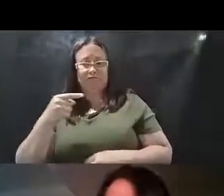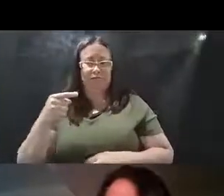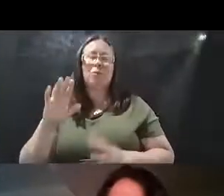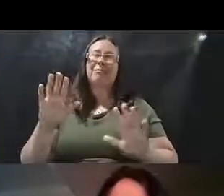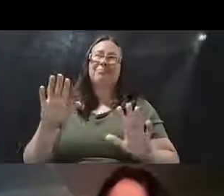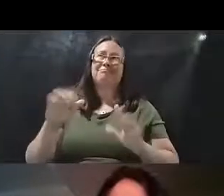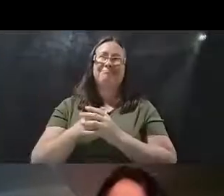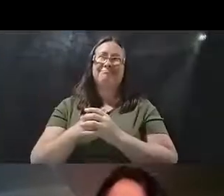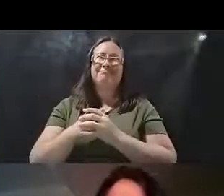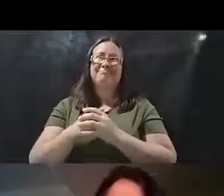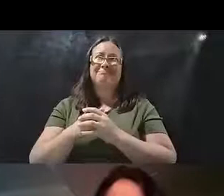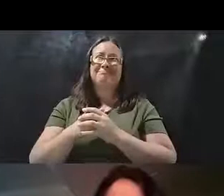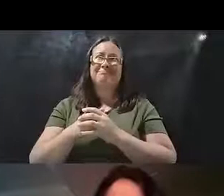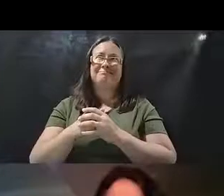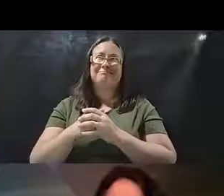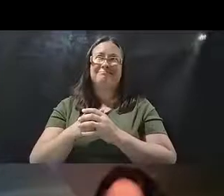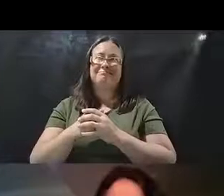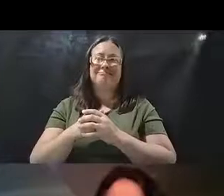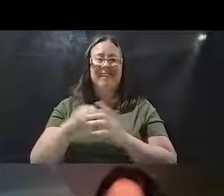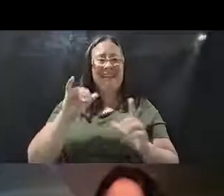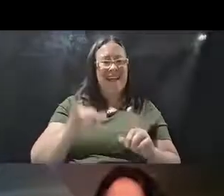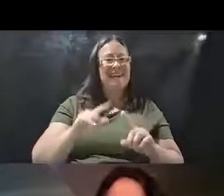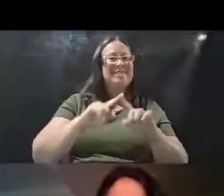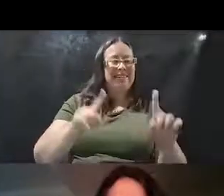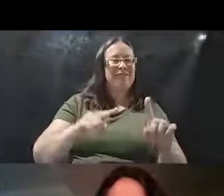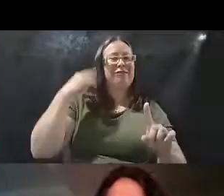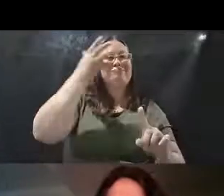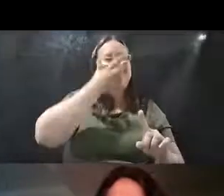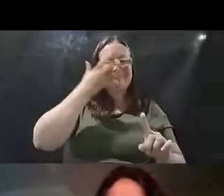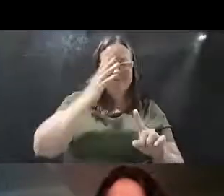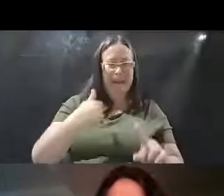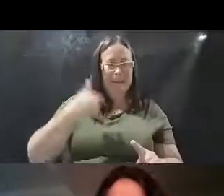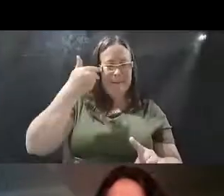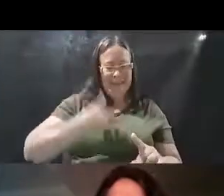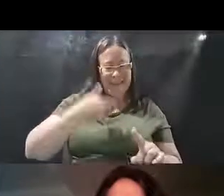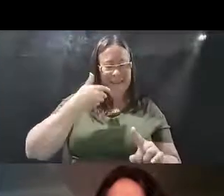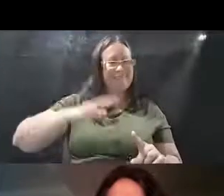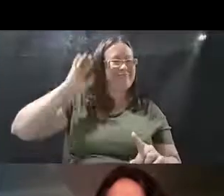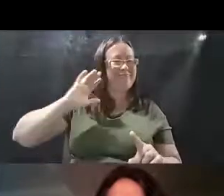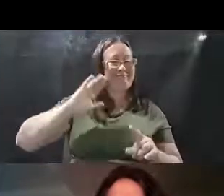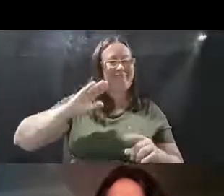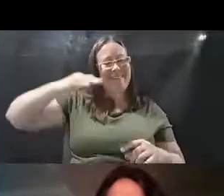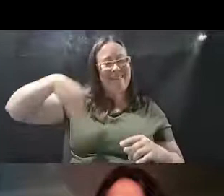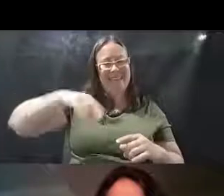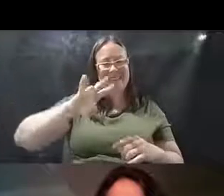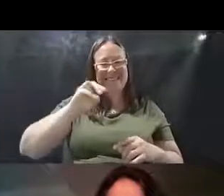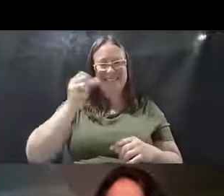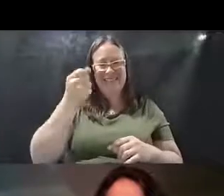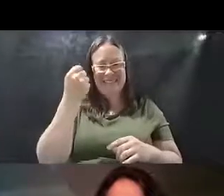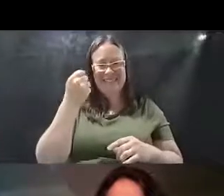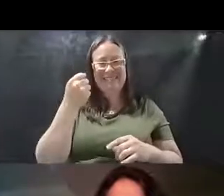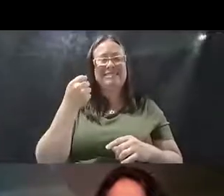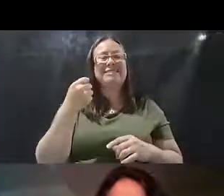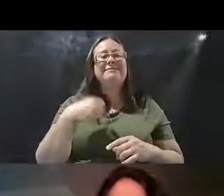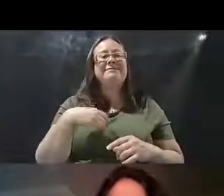that's a very different looking me back in the late 70s.